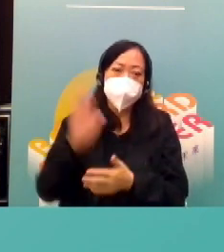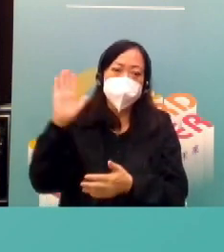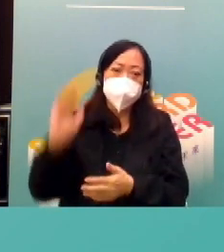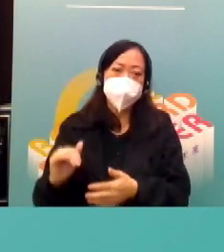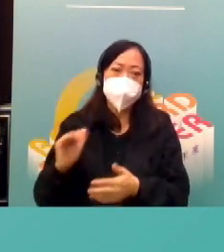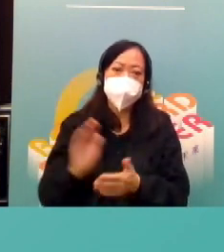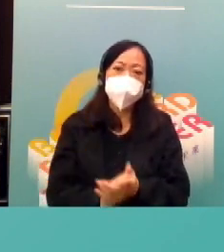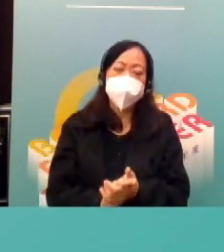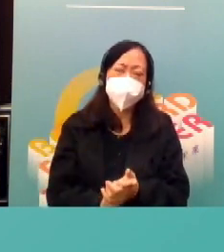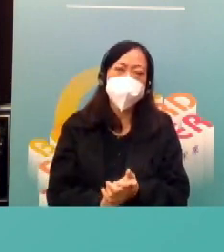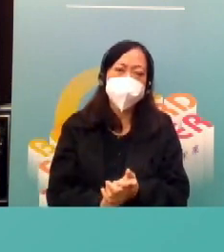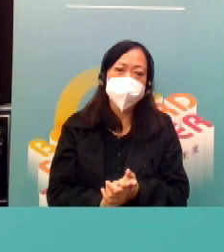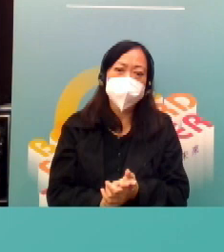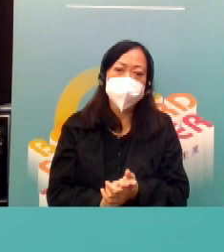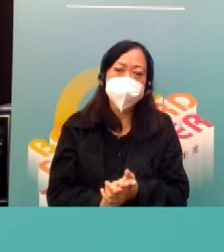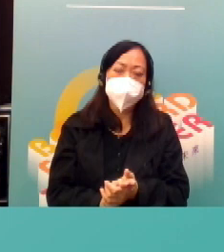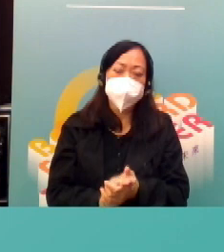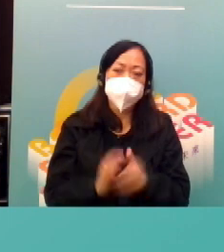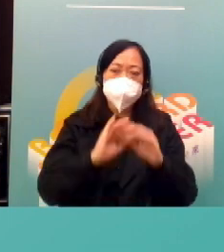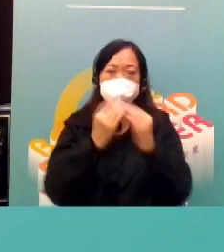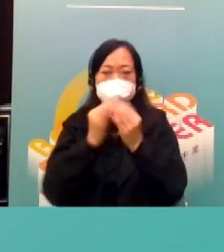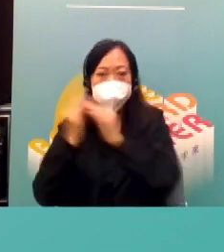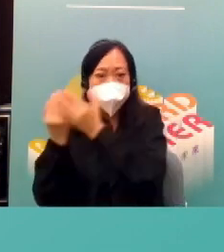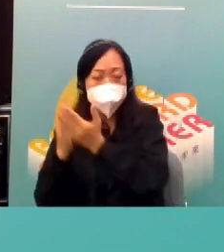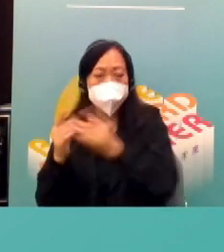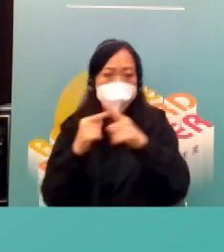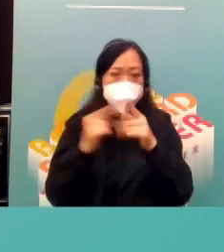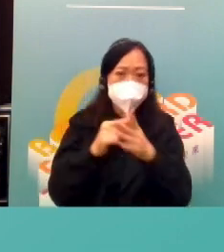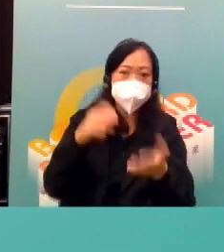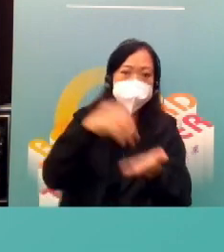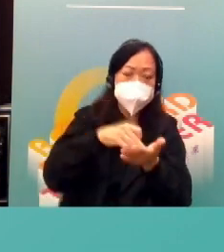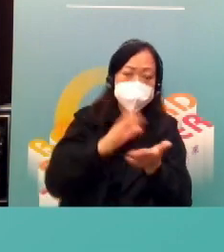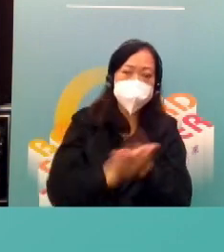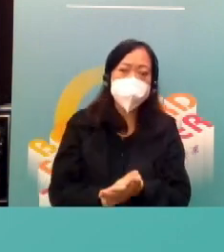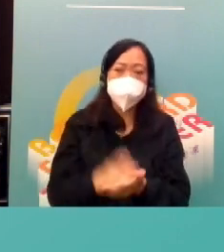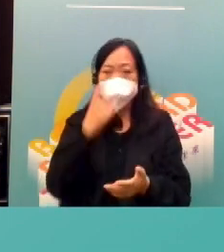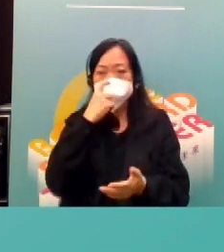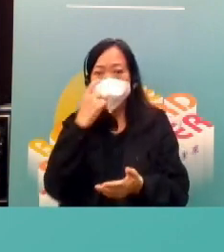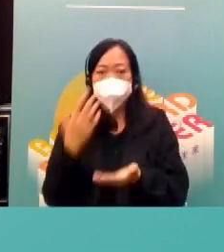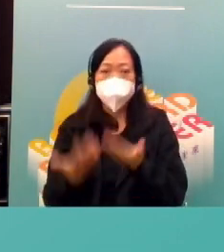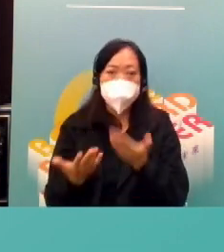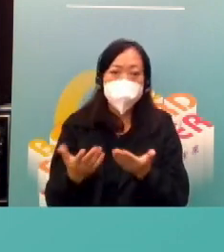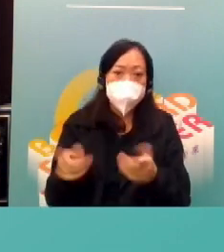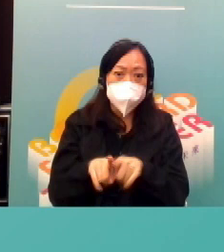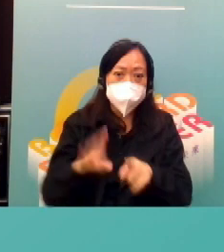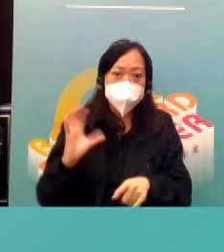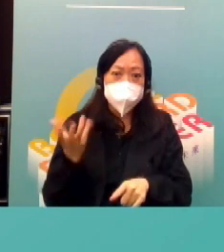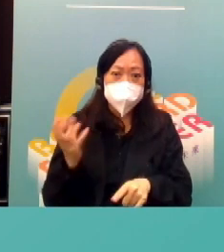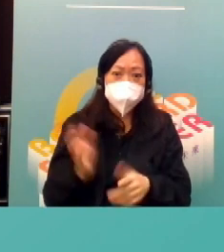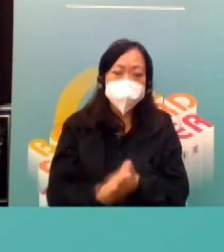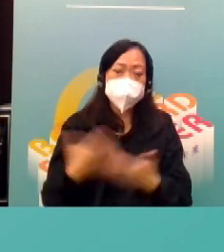involved. In the UK and Europe, we've specifically, I suppose, seen a very much a sea change in entrepreneurs who are now